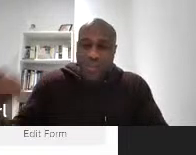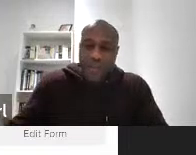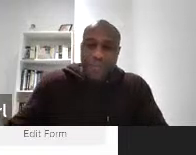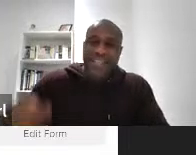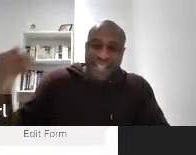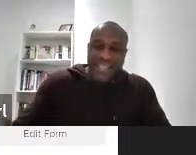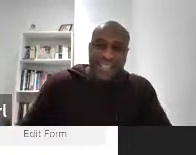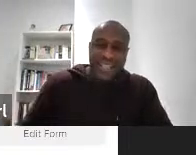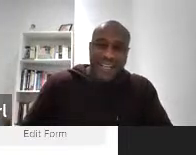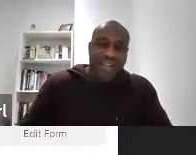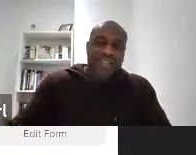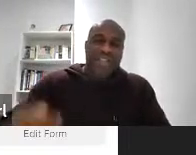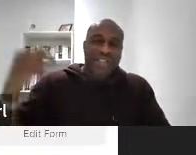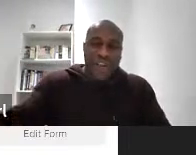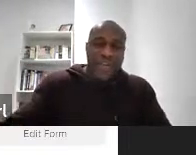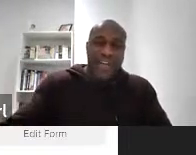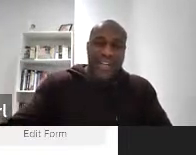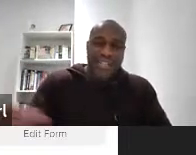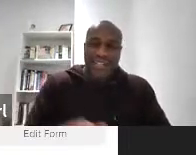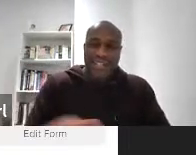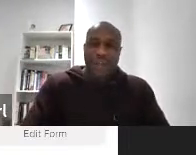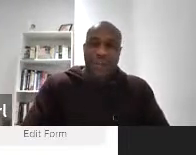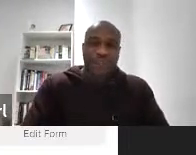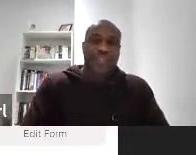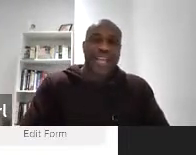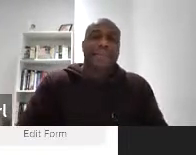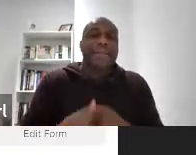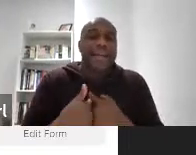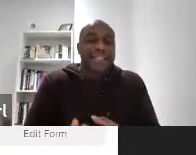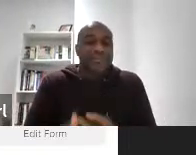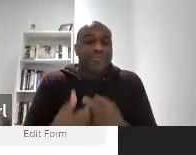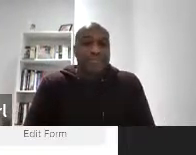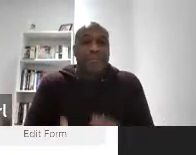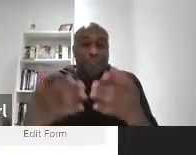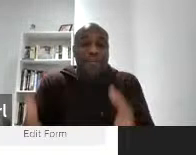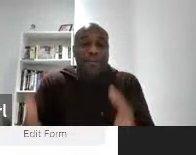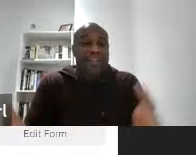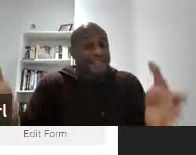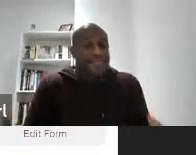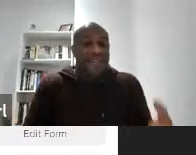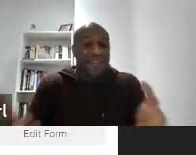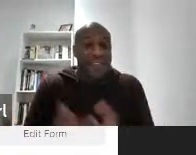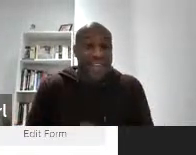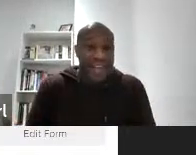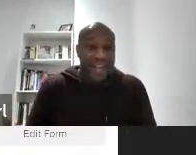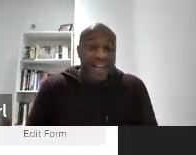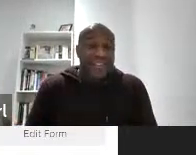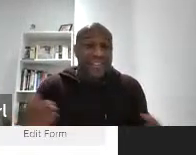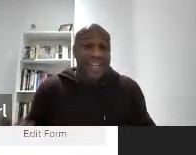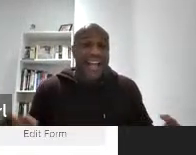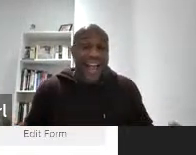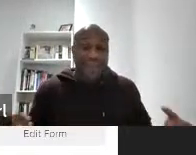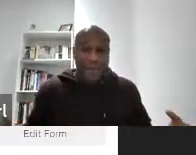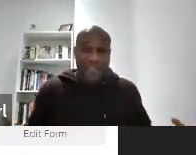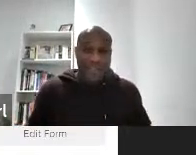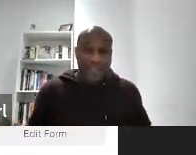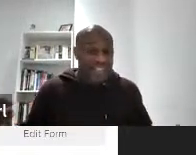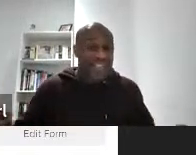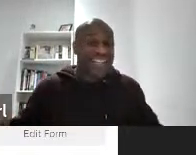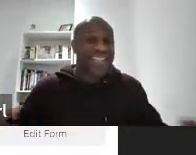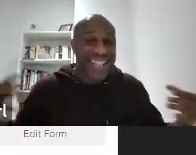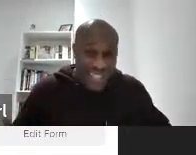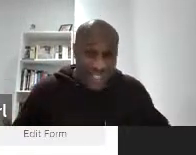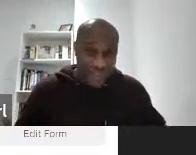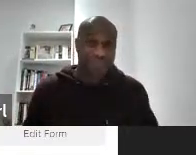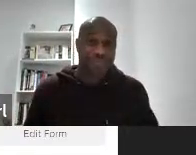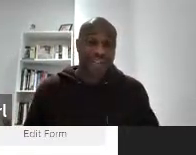it's incredibly easy to showcase this to someone, to get momentum from the positive feedback that you get, to then have the perseverance